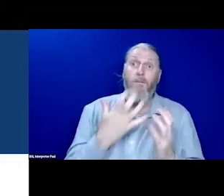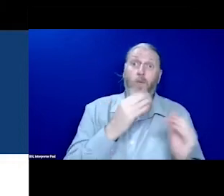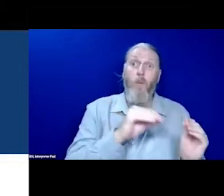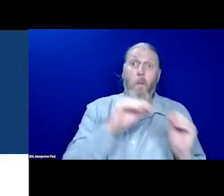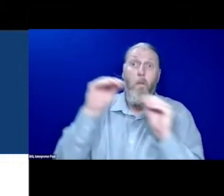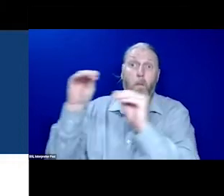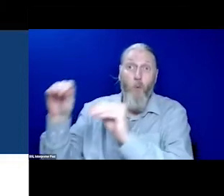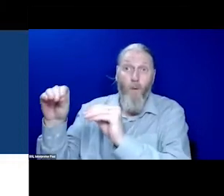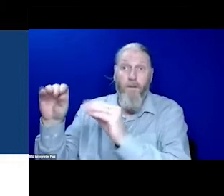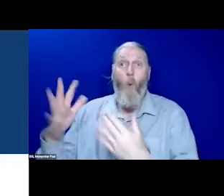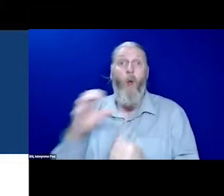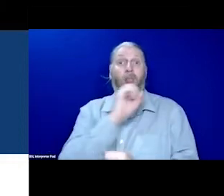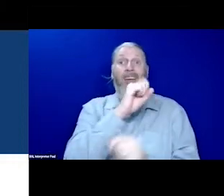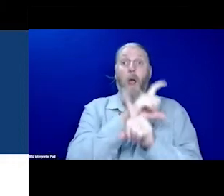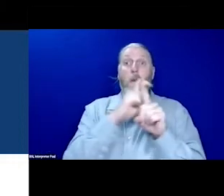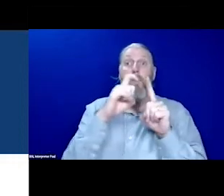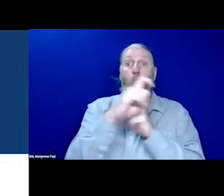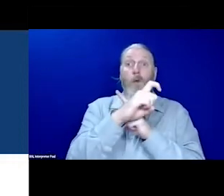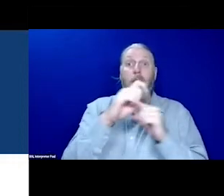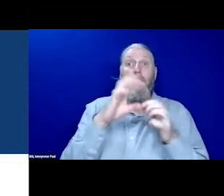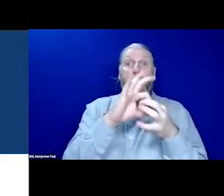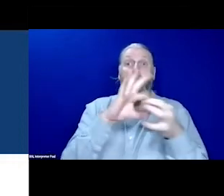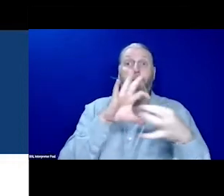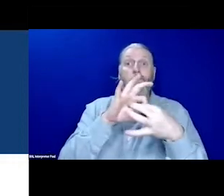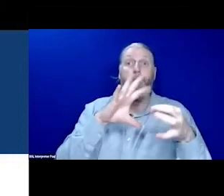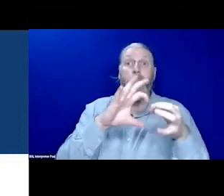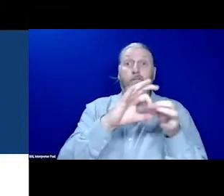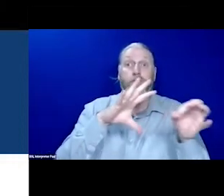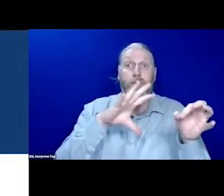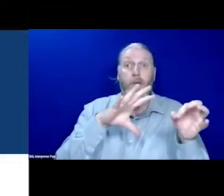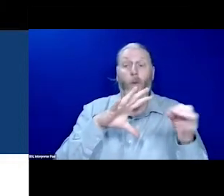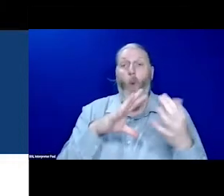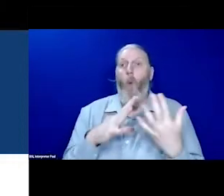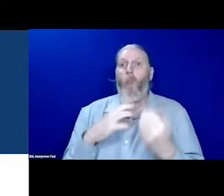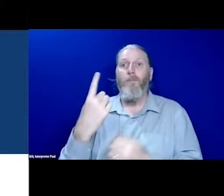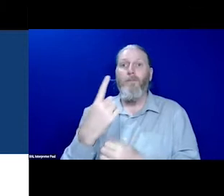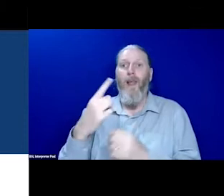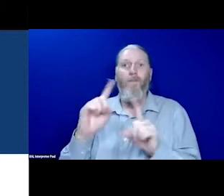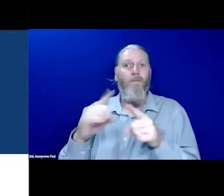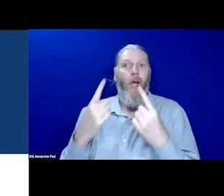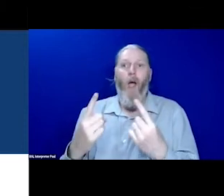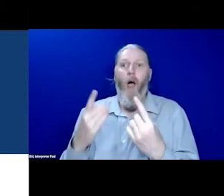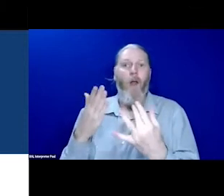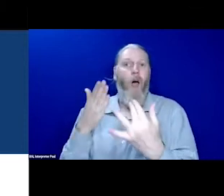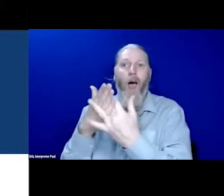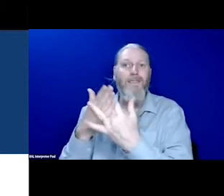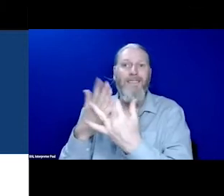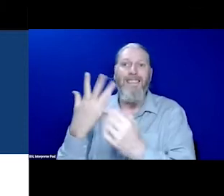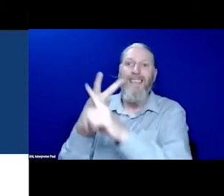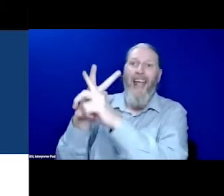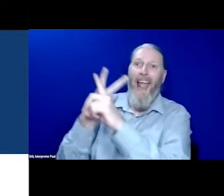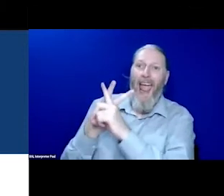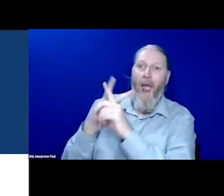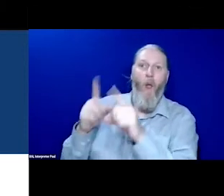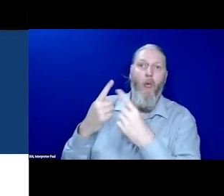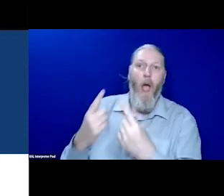communities might break down. Their access to care might be disrupted. And so this all has flow-on effects. And then on the right-hand